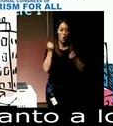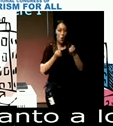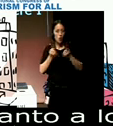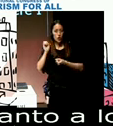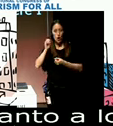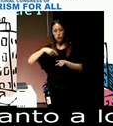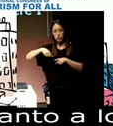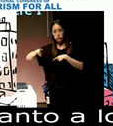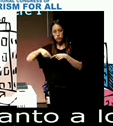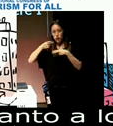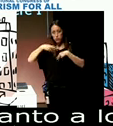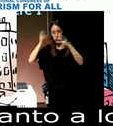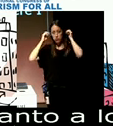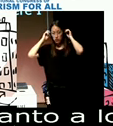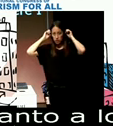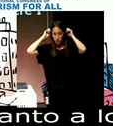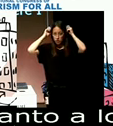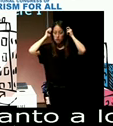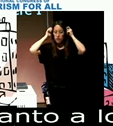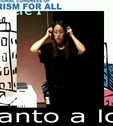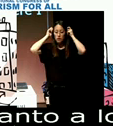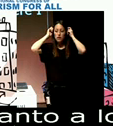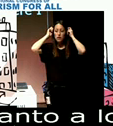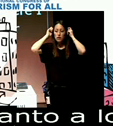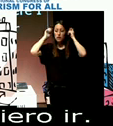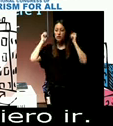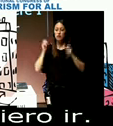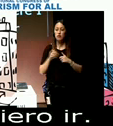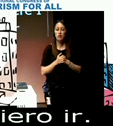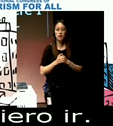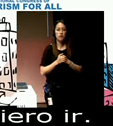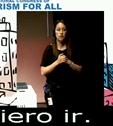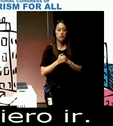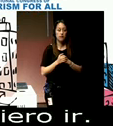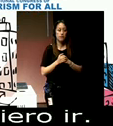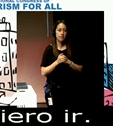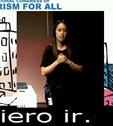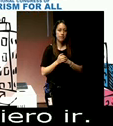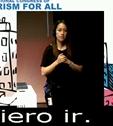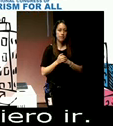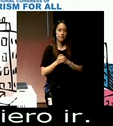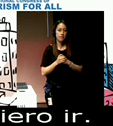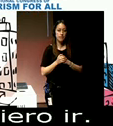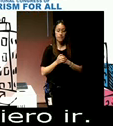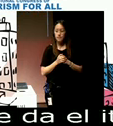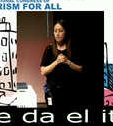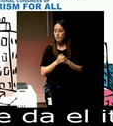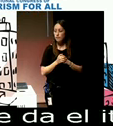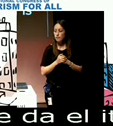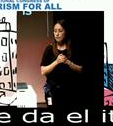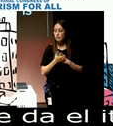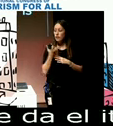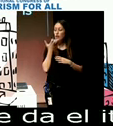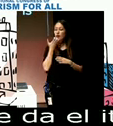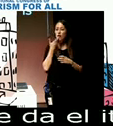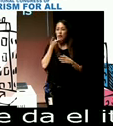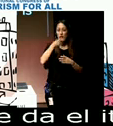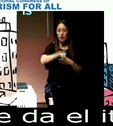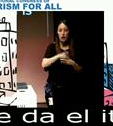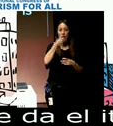Another specific feature of the mobile application is the fact that when I comment a point